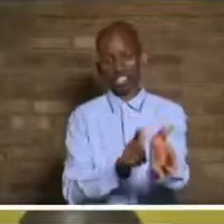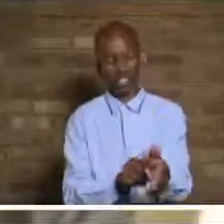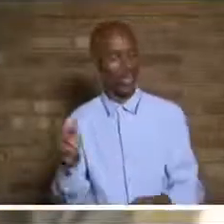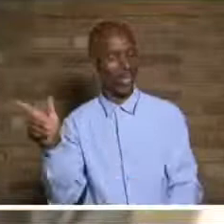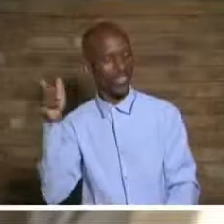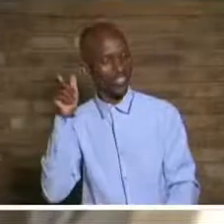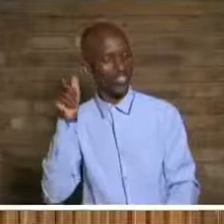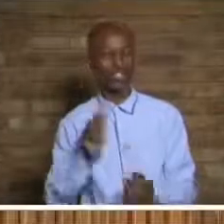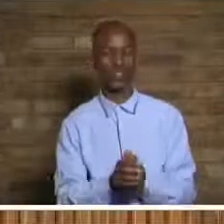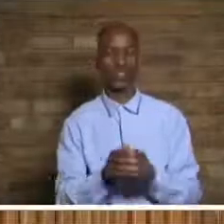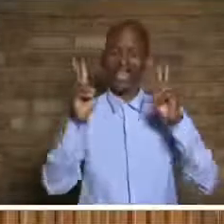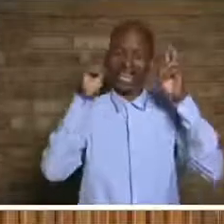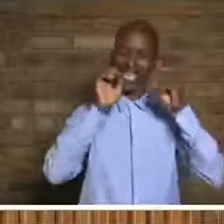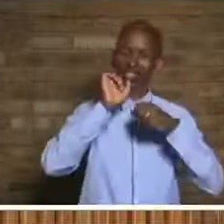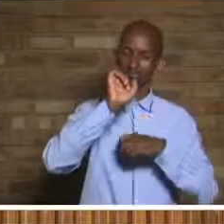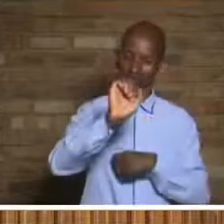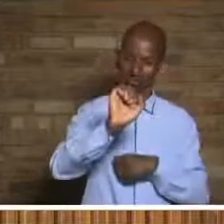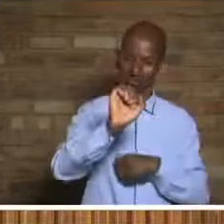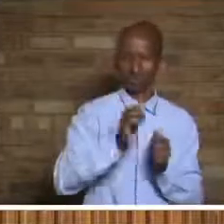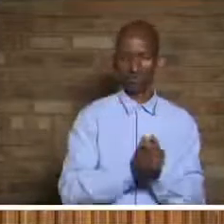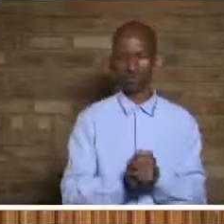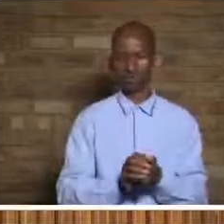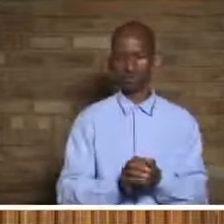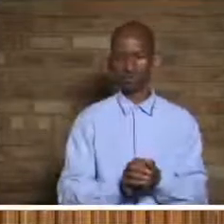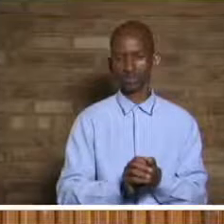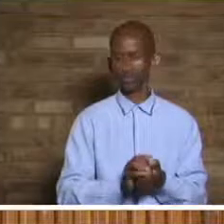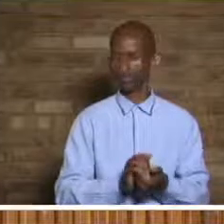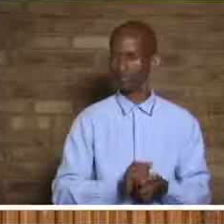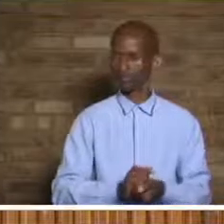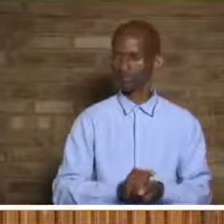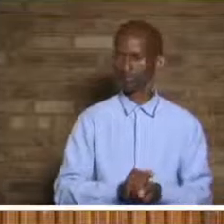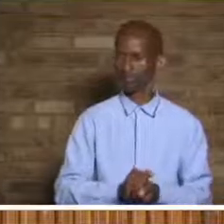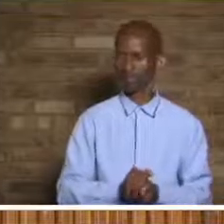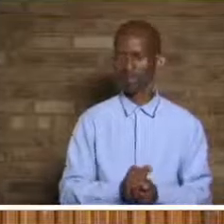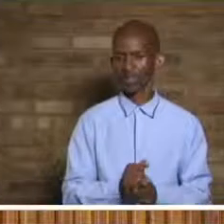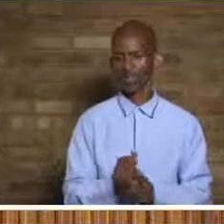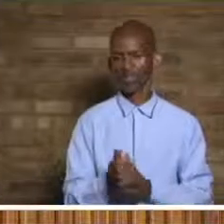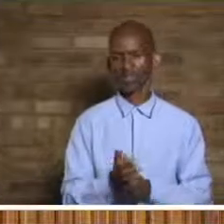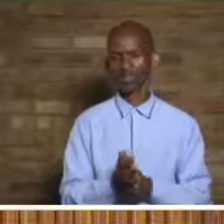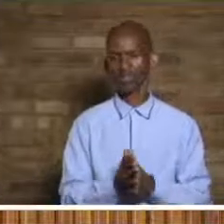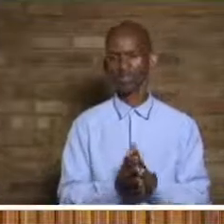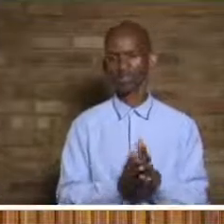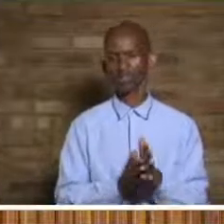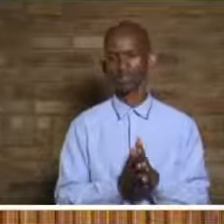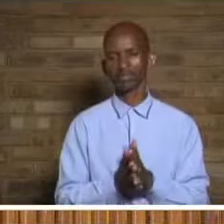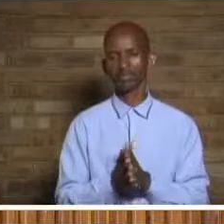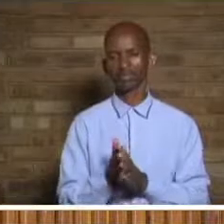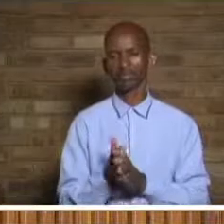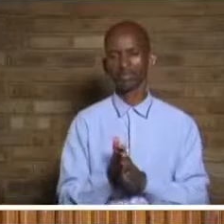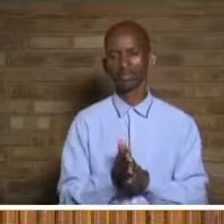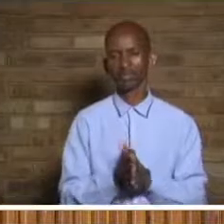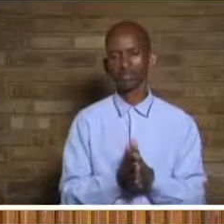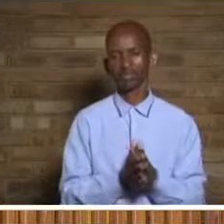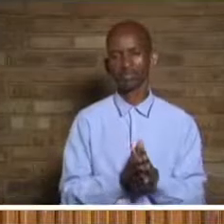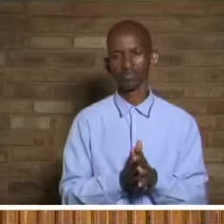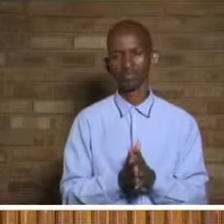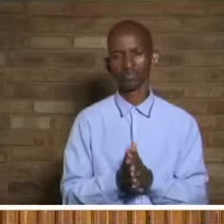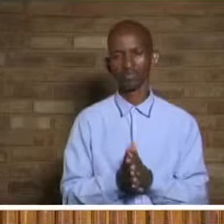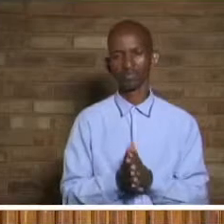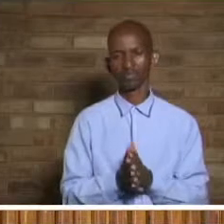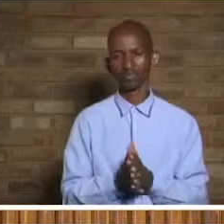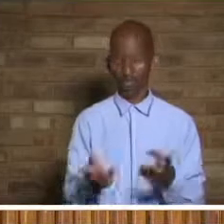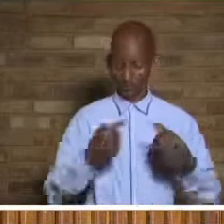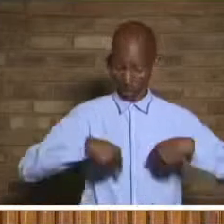your issues you have submitted. Ngifuna ukubonga amalungu eParliament abekhona alalele zonke izethulo zenu. We're